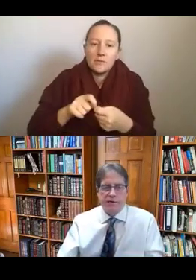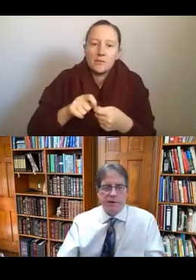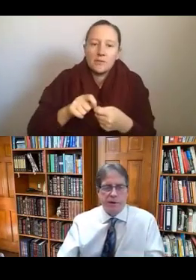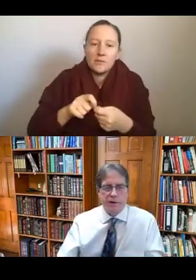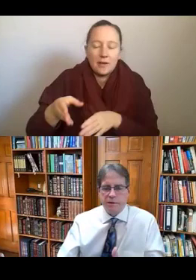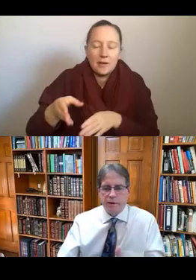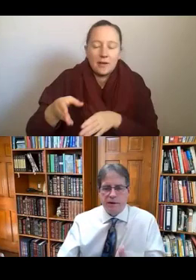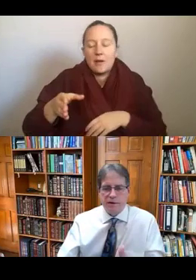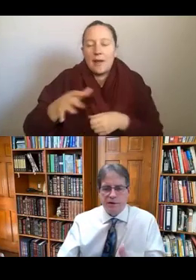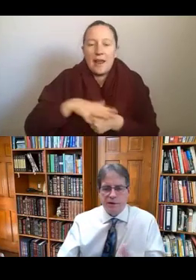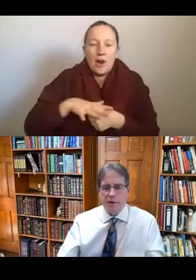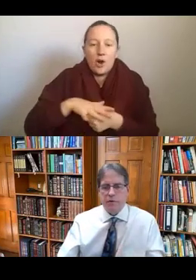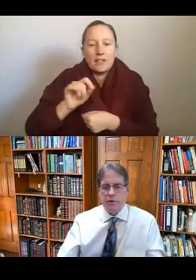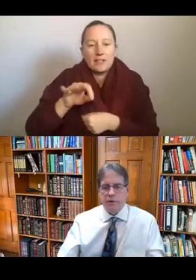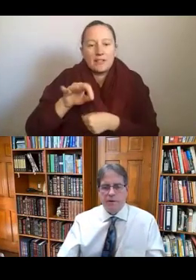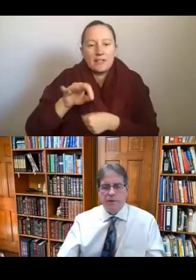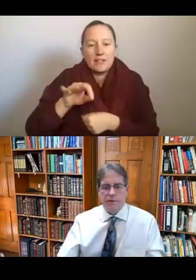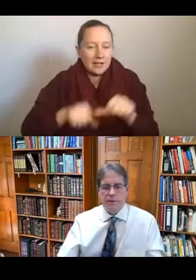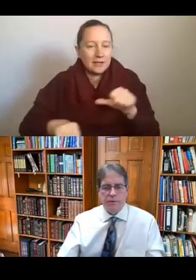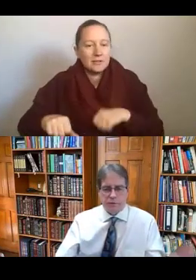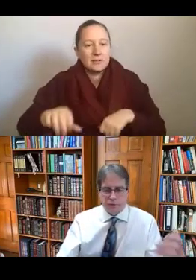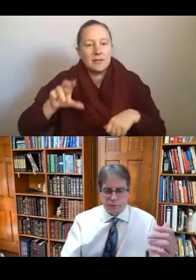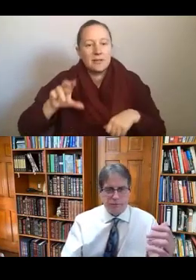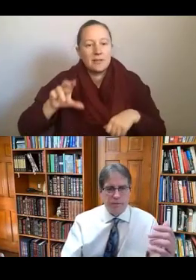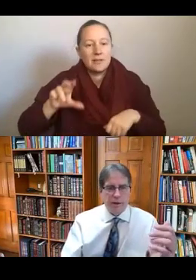that NICHD or other